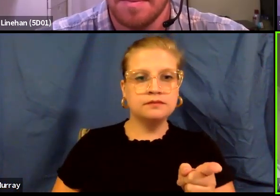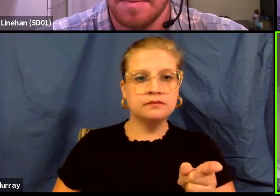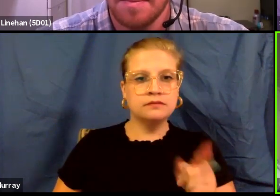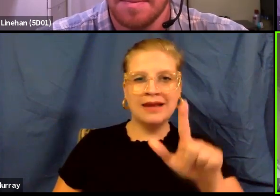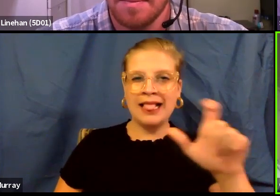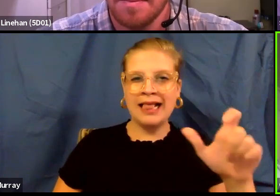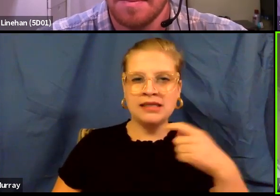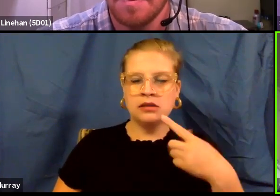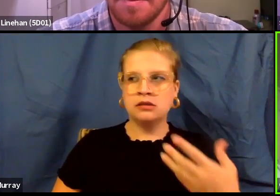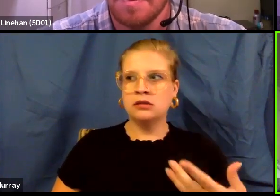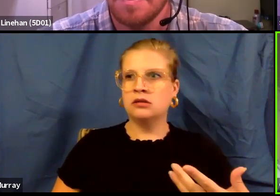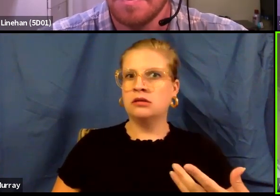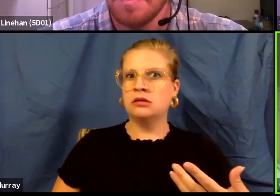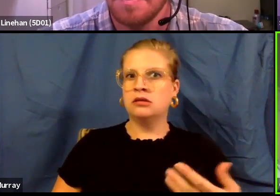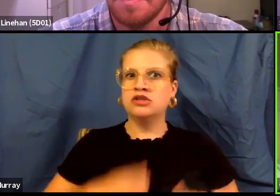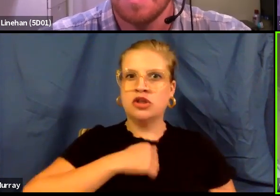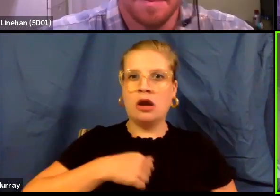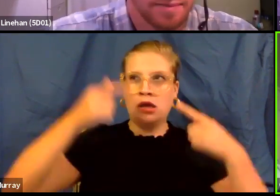so I'm fading.